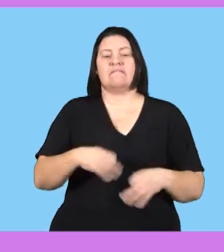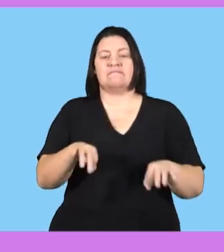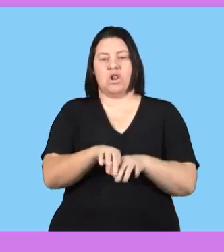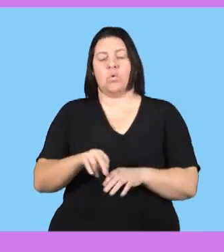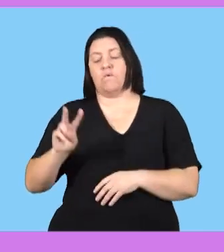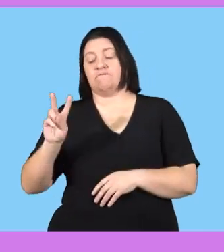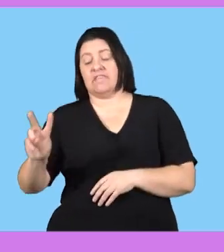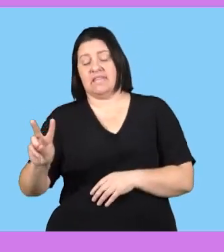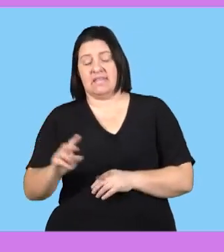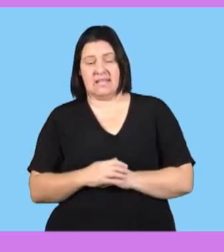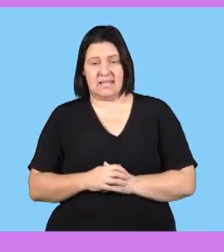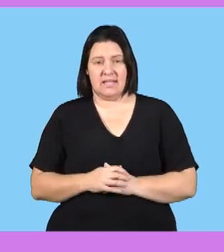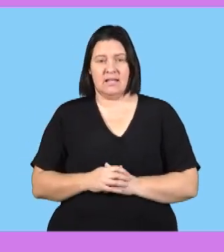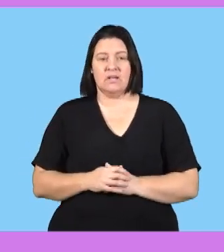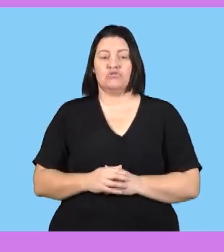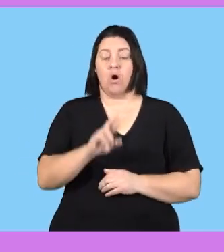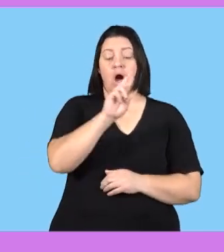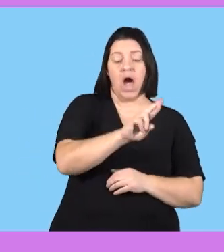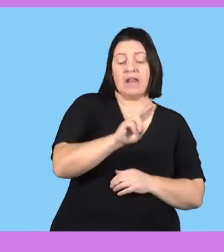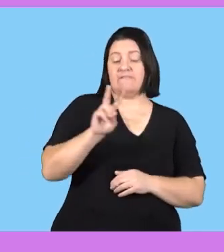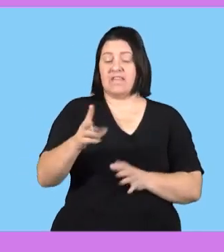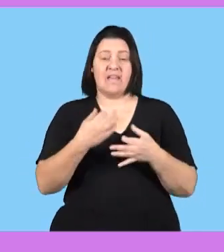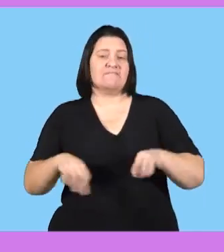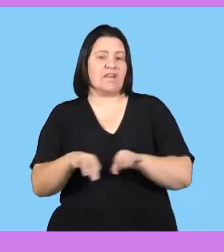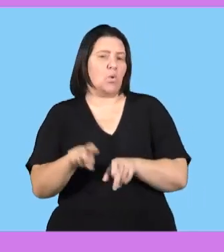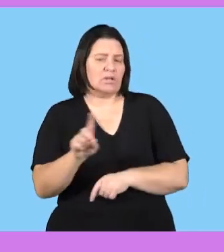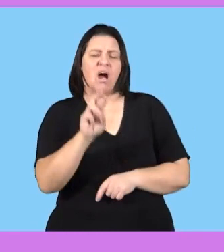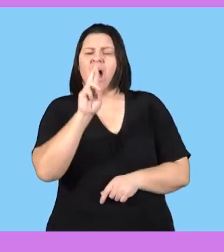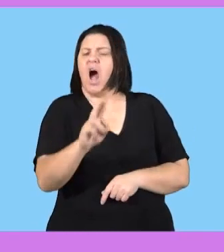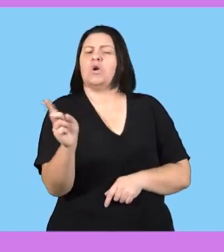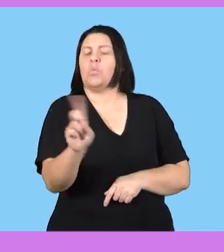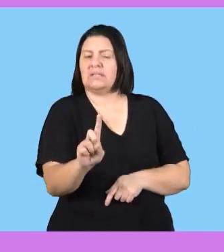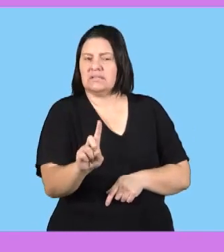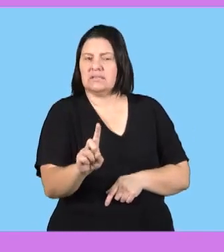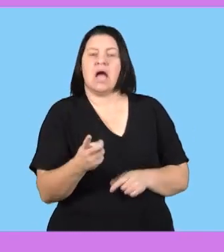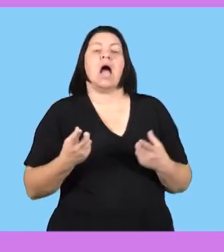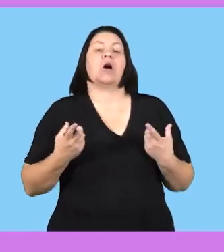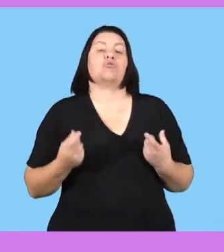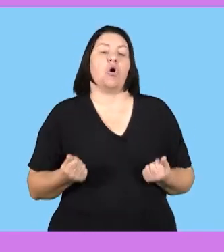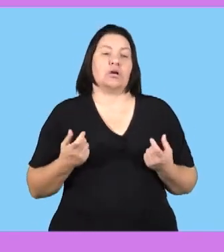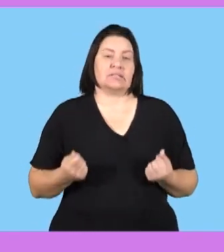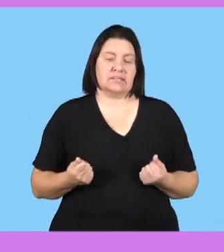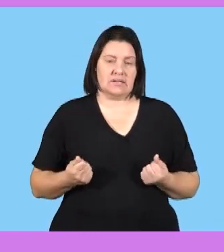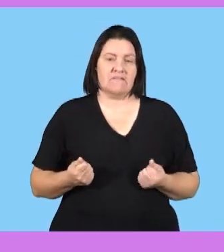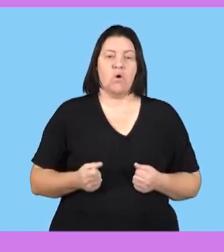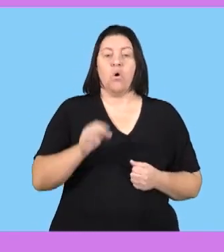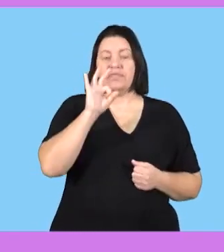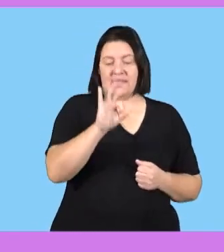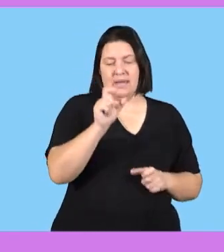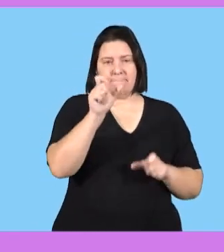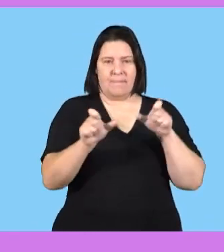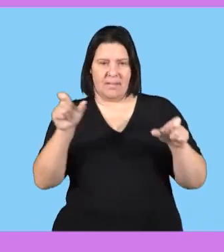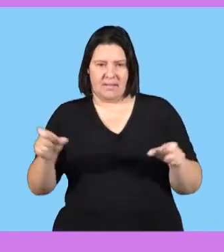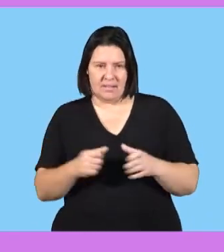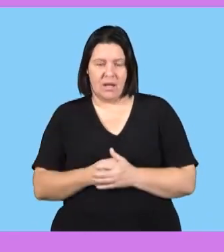of V. So now the values of R and V, what is R? R is the cost for three